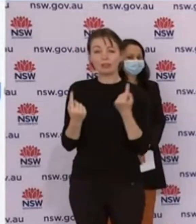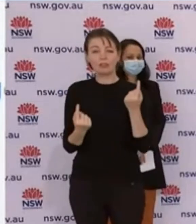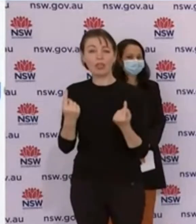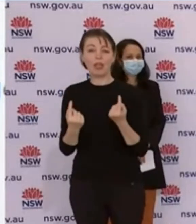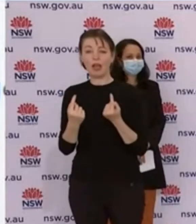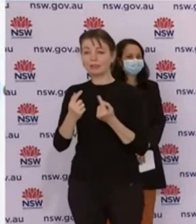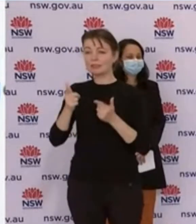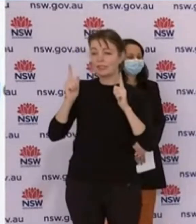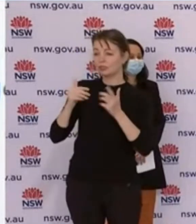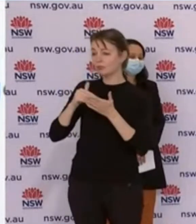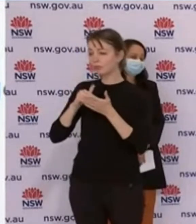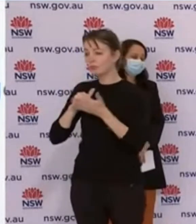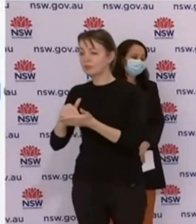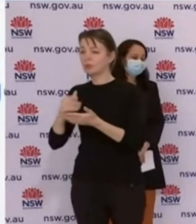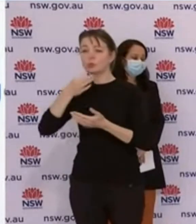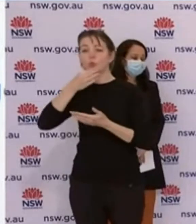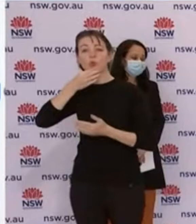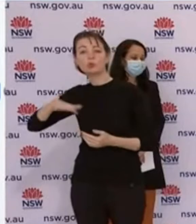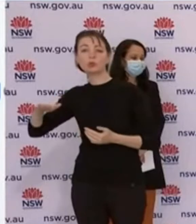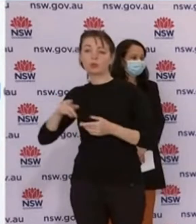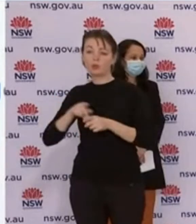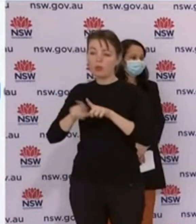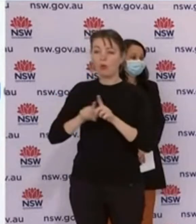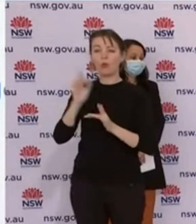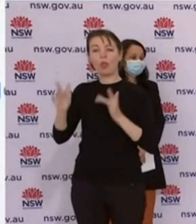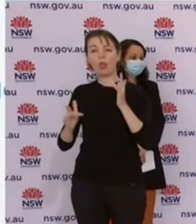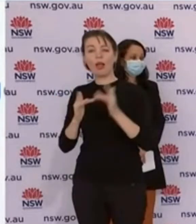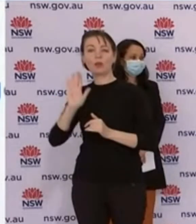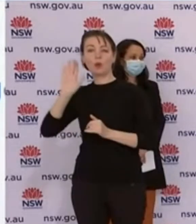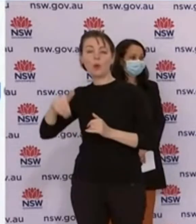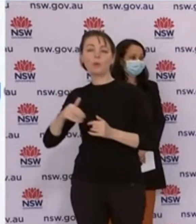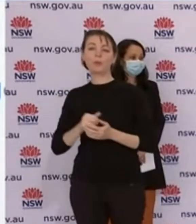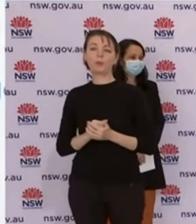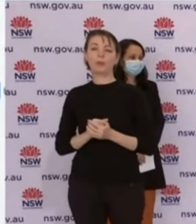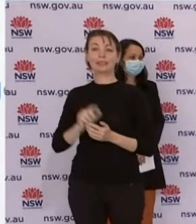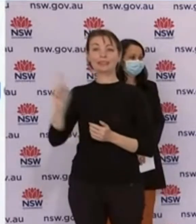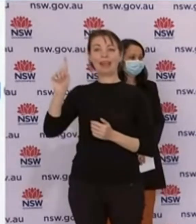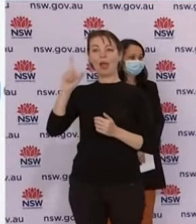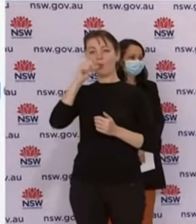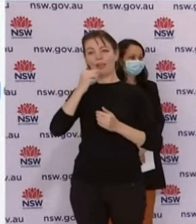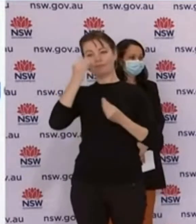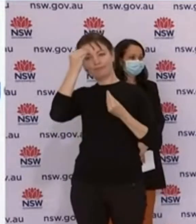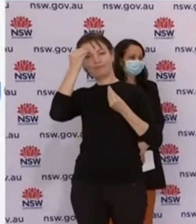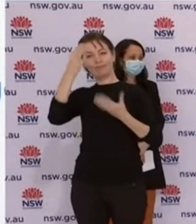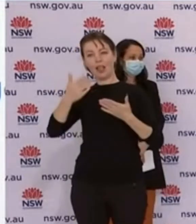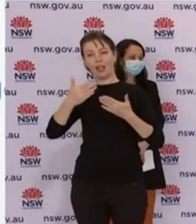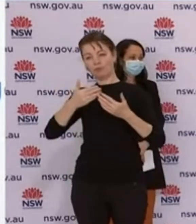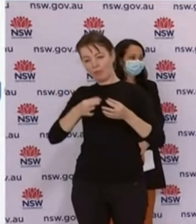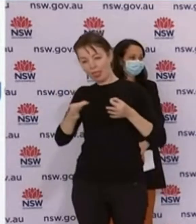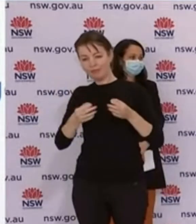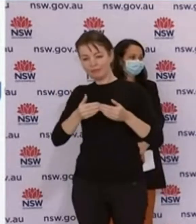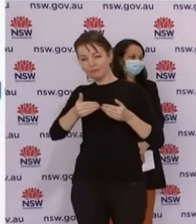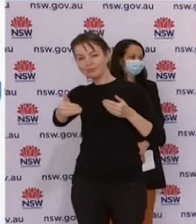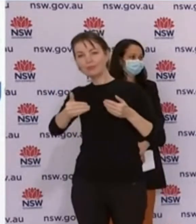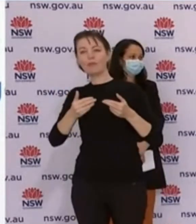from home in the interests of their safety. I'm really pleased that today we are able to provide a clear roadmap to going back to the classroom.